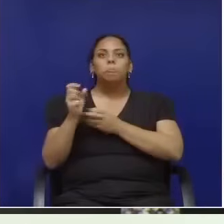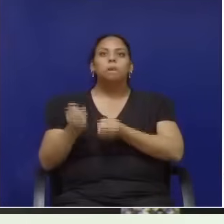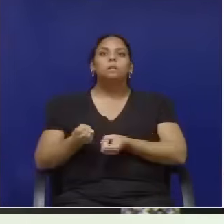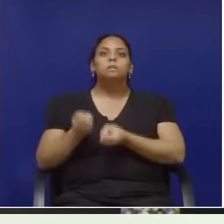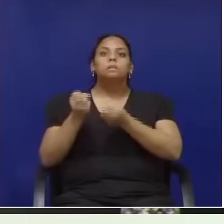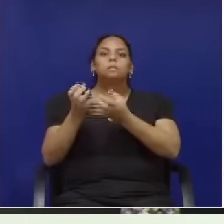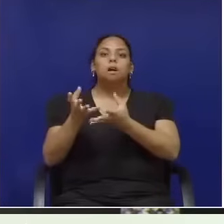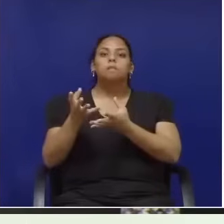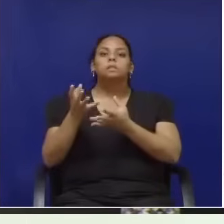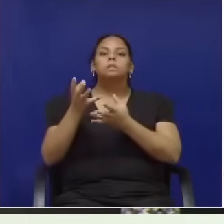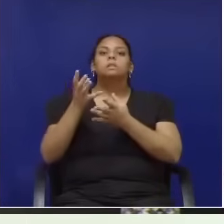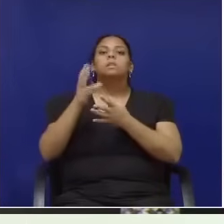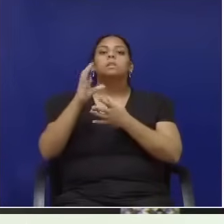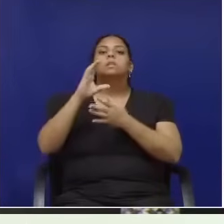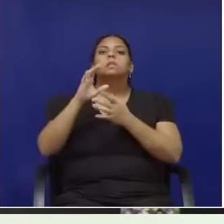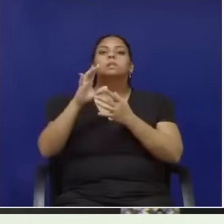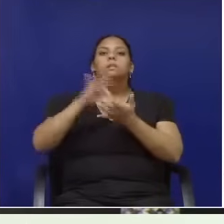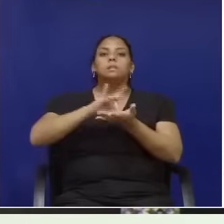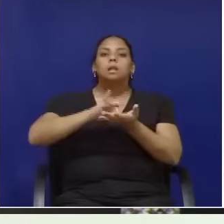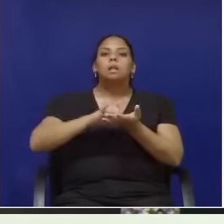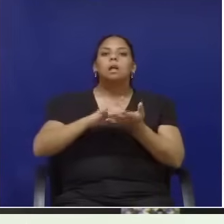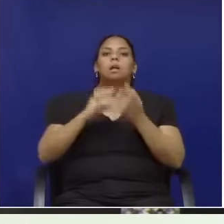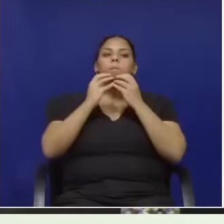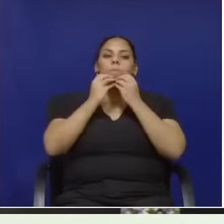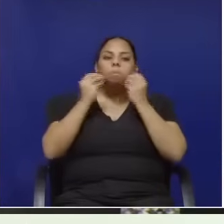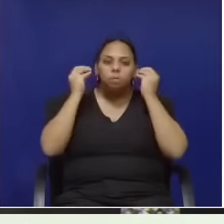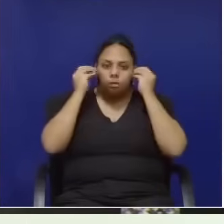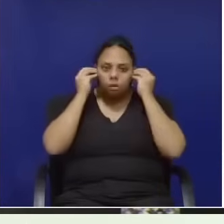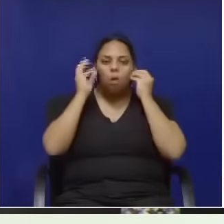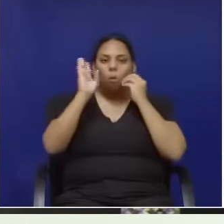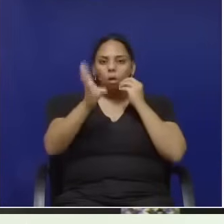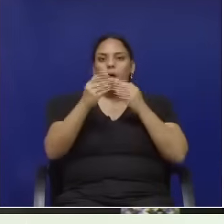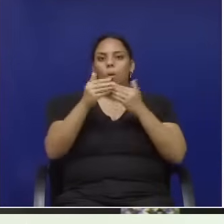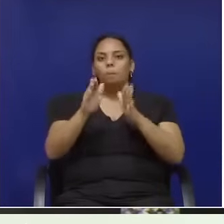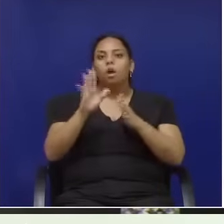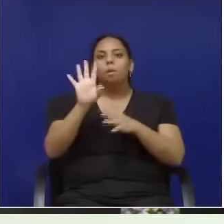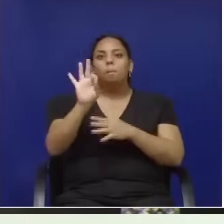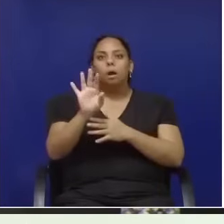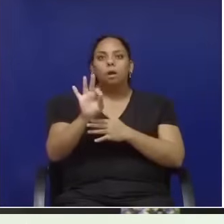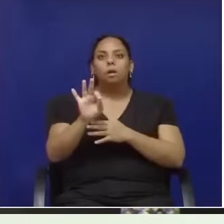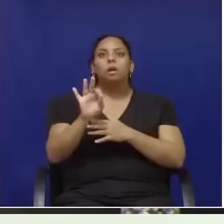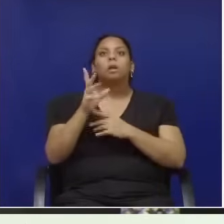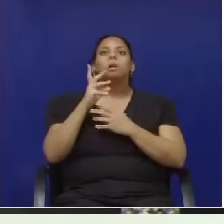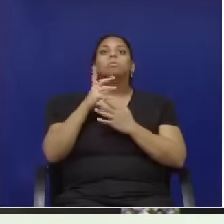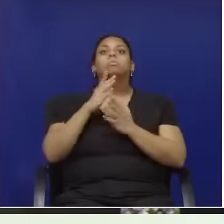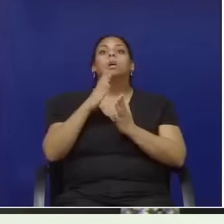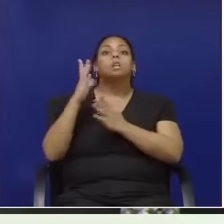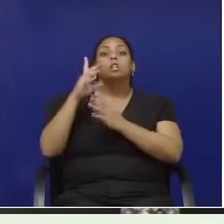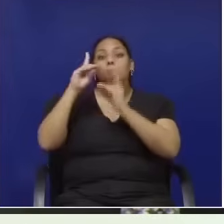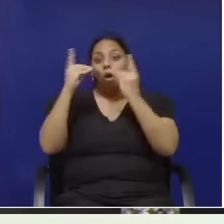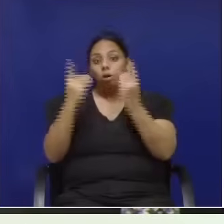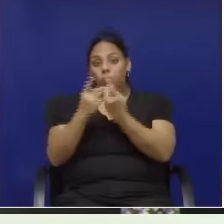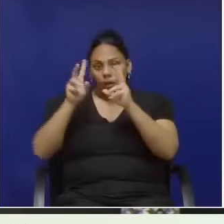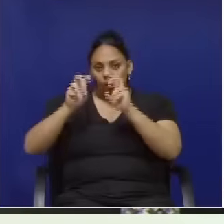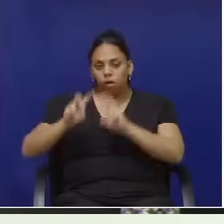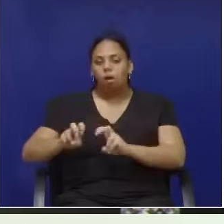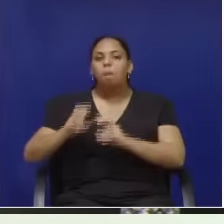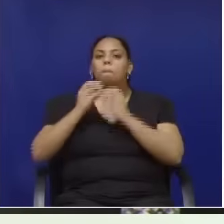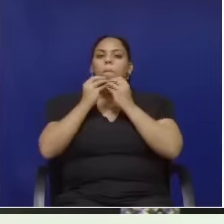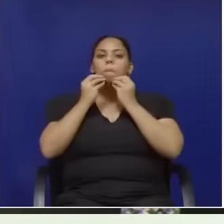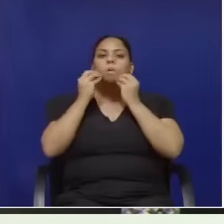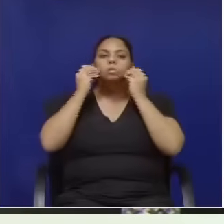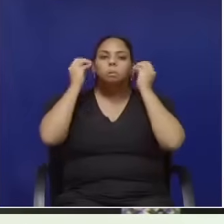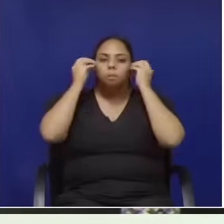in Maputo, in Mozambique, will open on Monday. According to the department's research, Mozambique is the